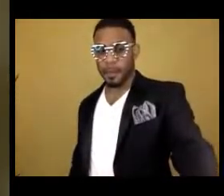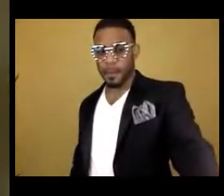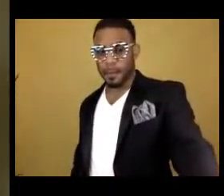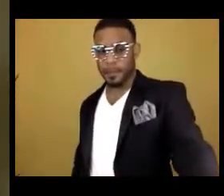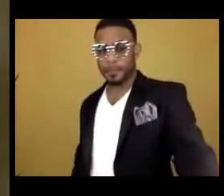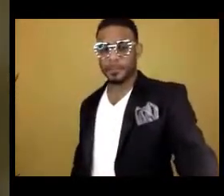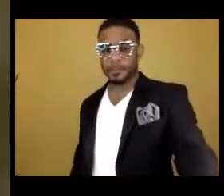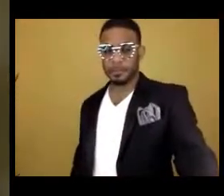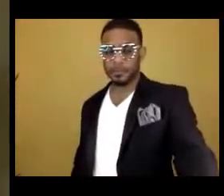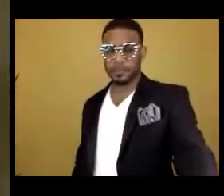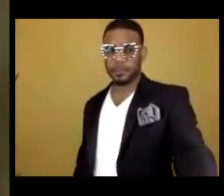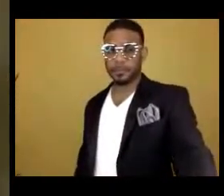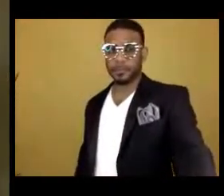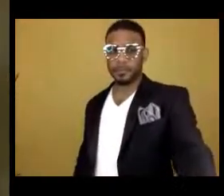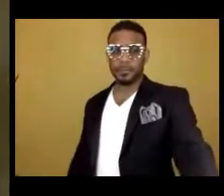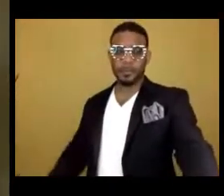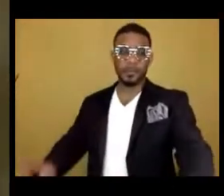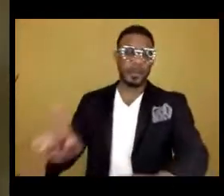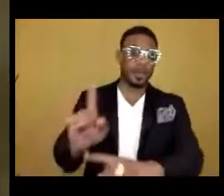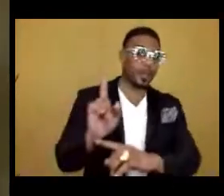This is the moment,